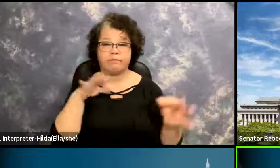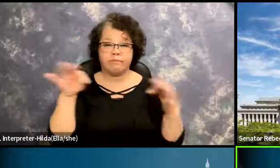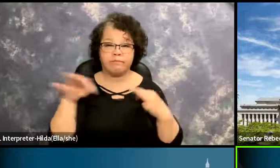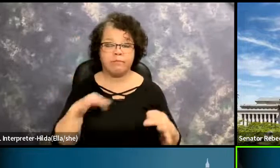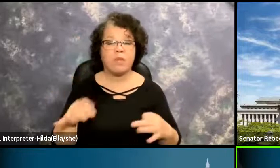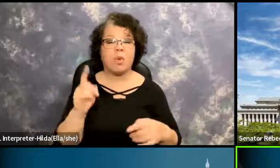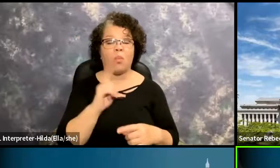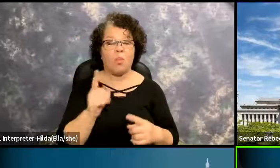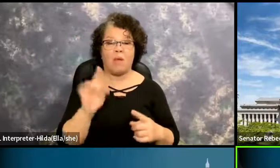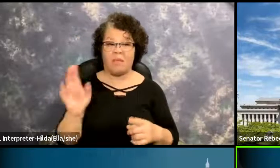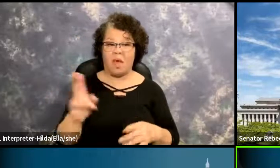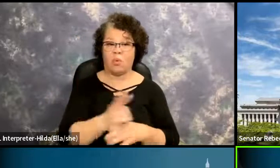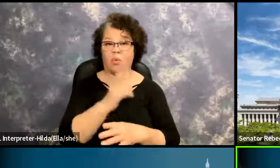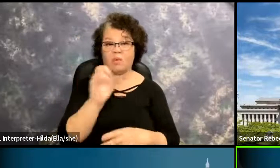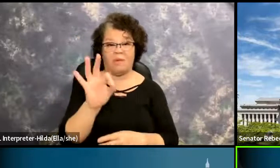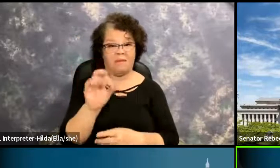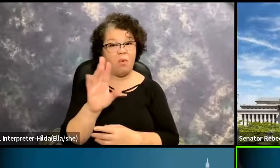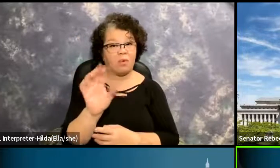extends into